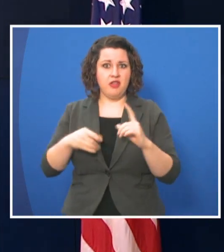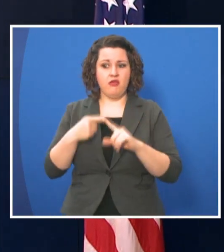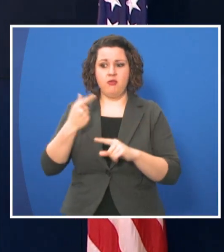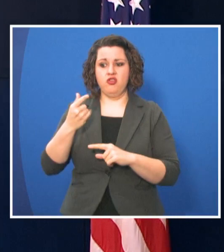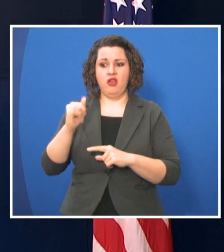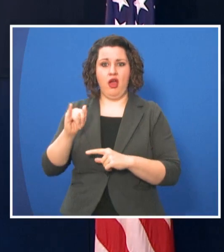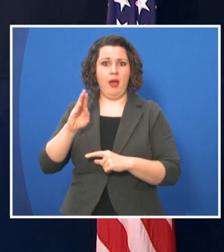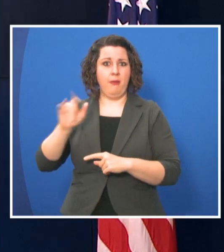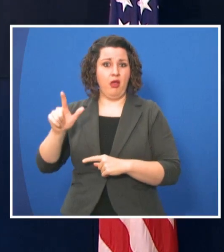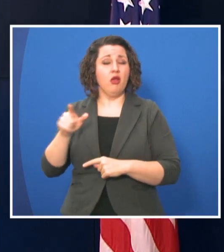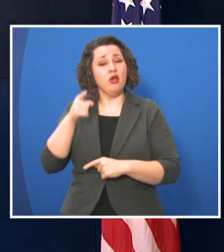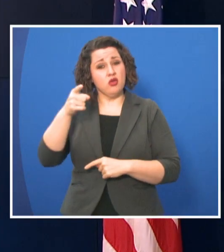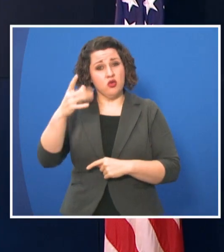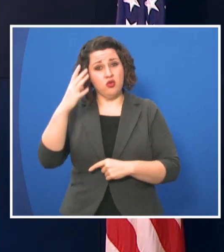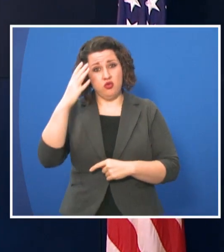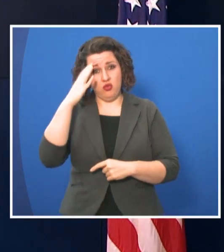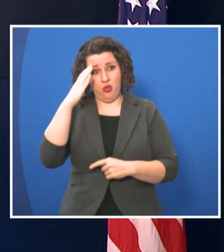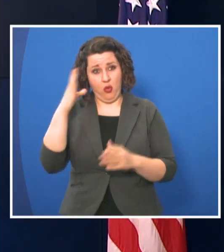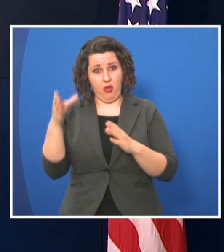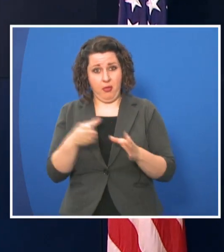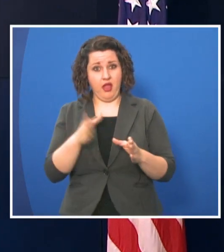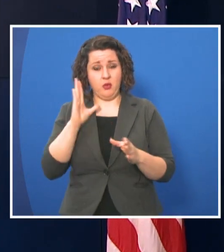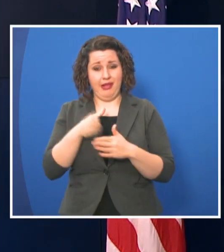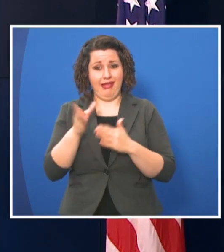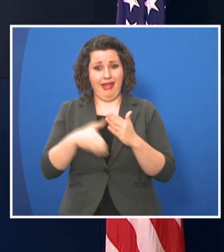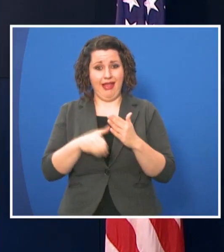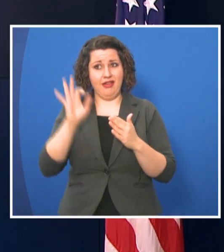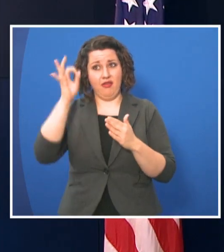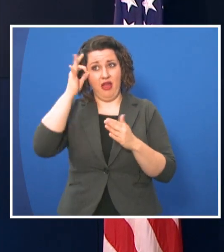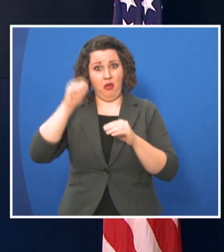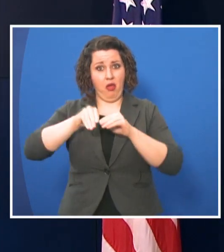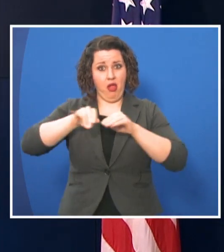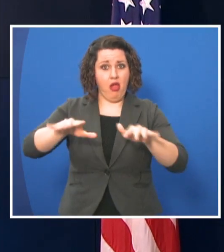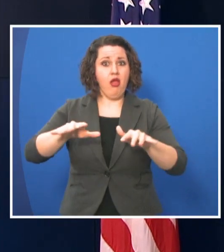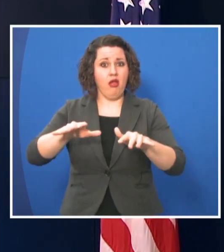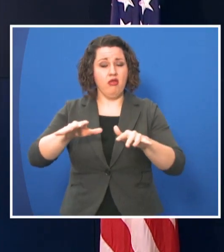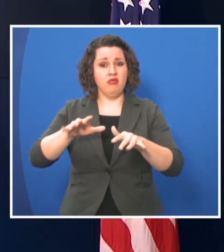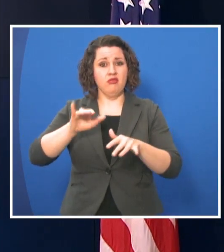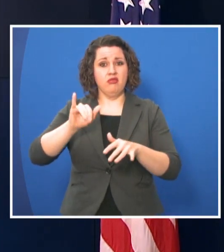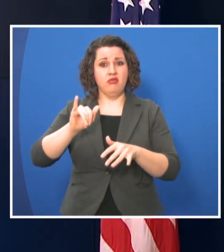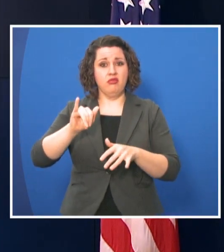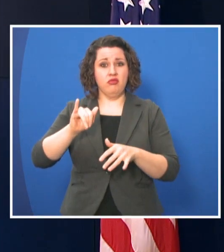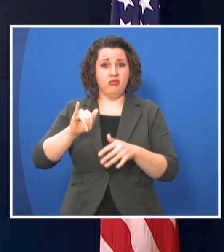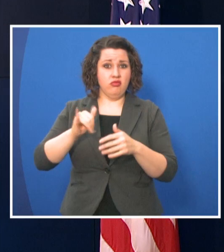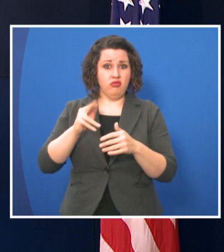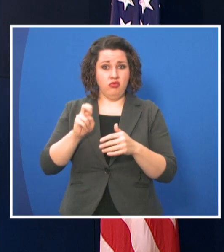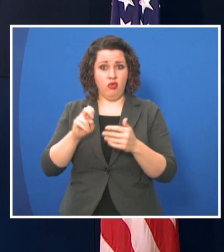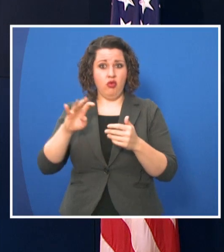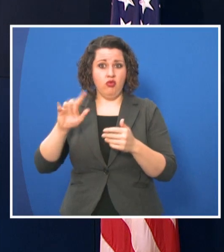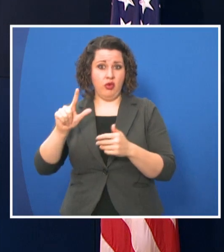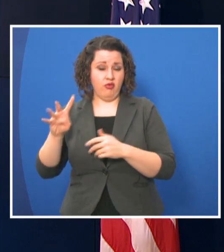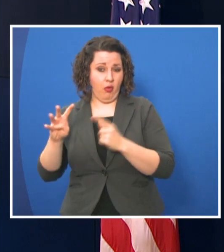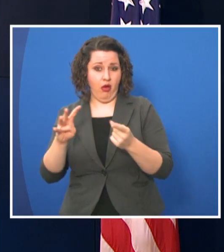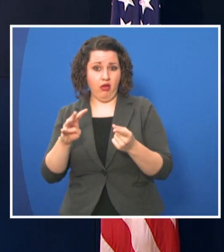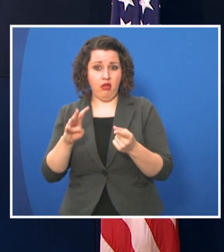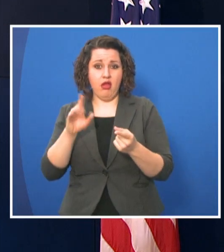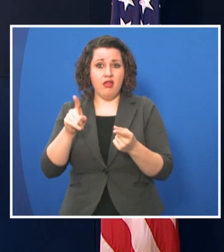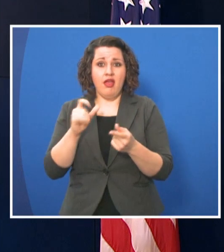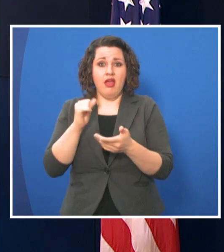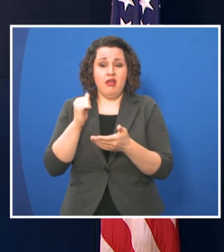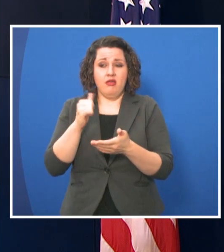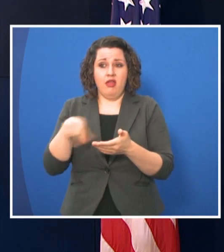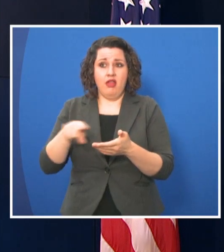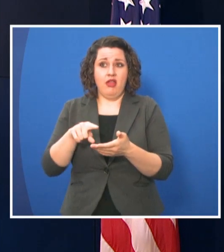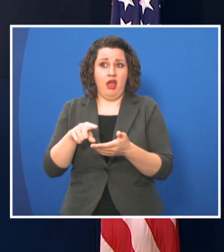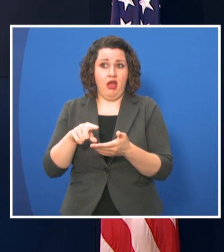Are you aware of any plans to end the federal deployment on June 24th? And if so, what effect would that have on our testing and the assistance that these guardsmen and